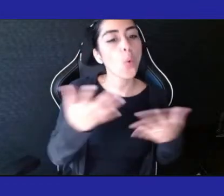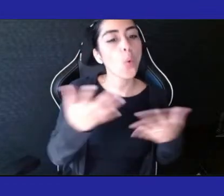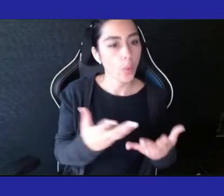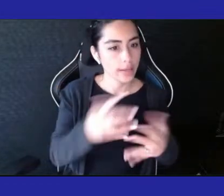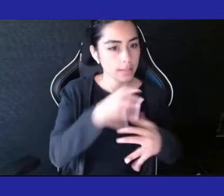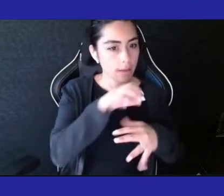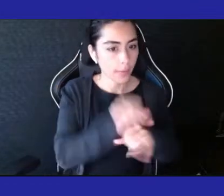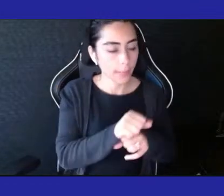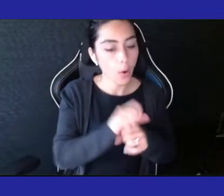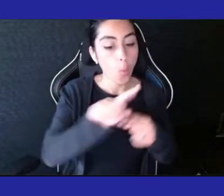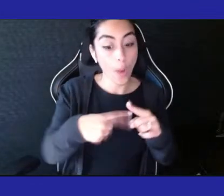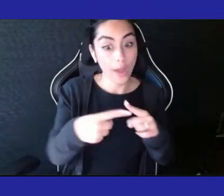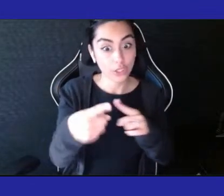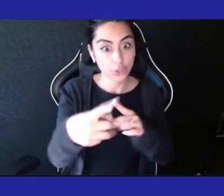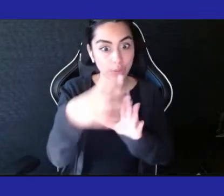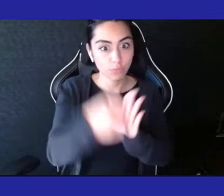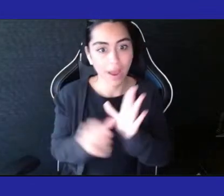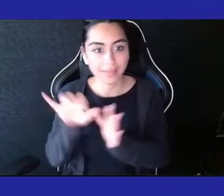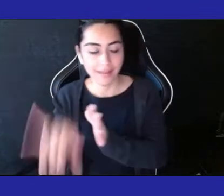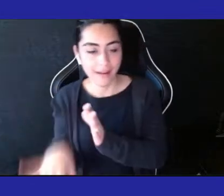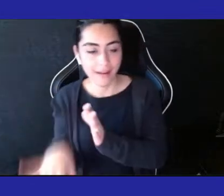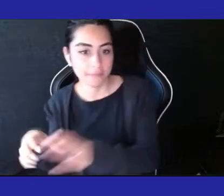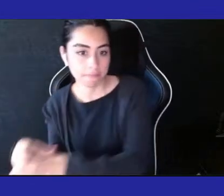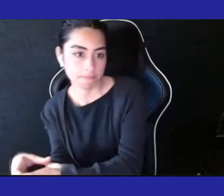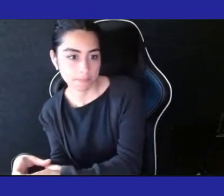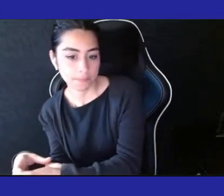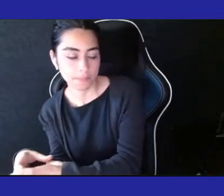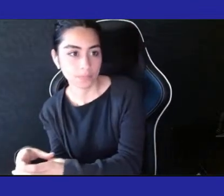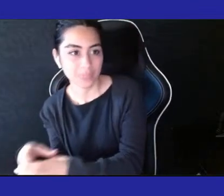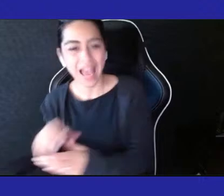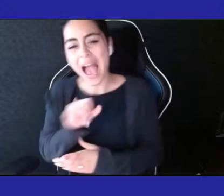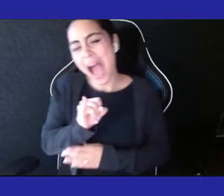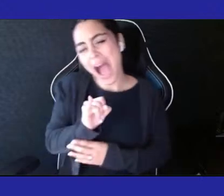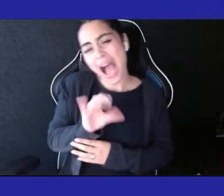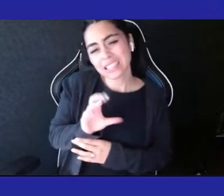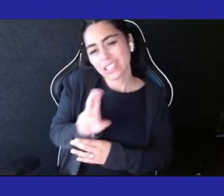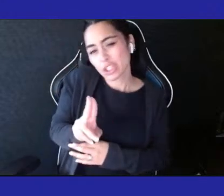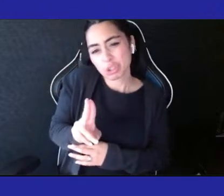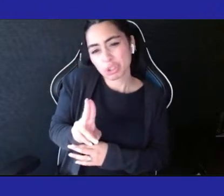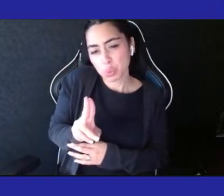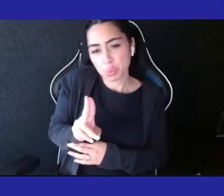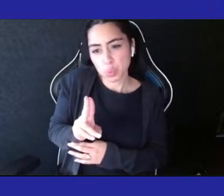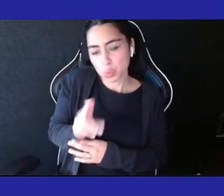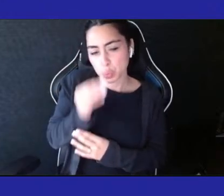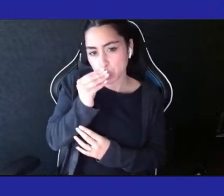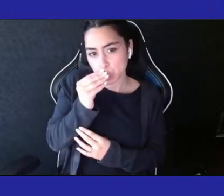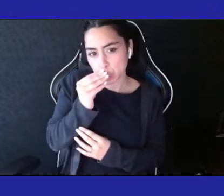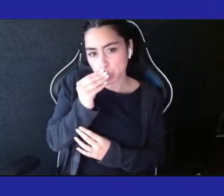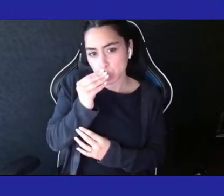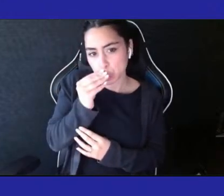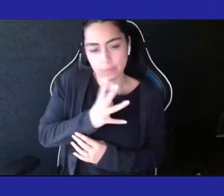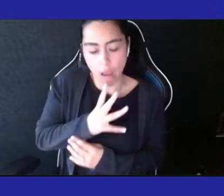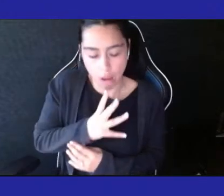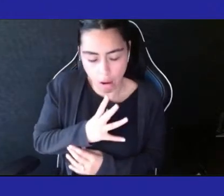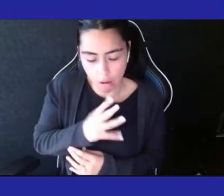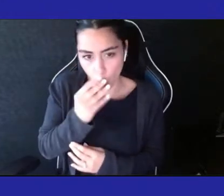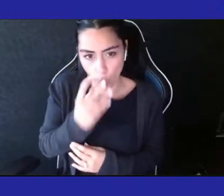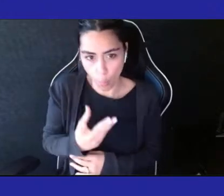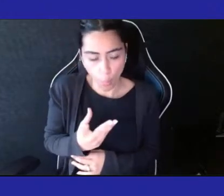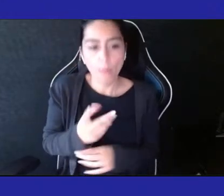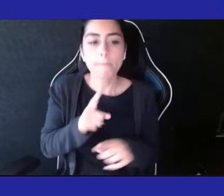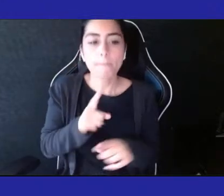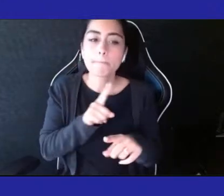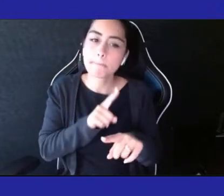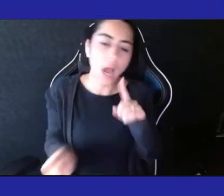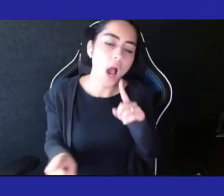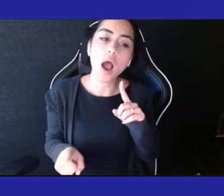out. ICU, I don't mind, right, because that sort of flows. But if you subtract out peds